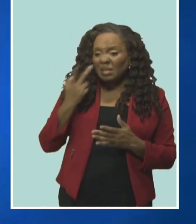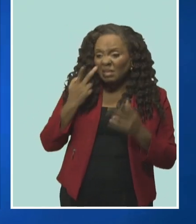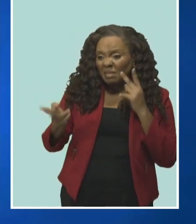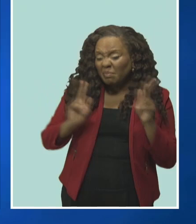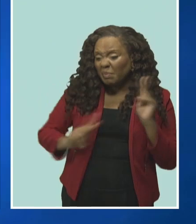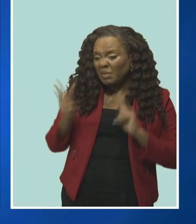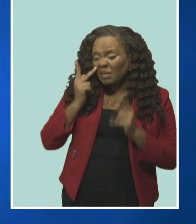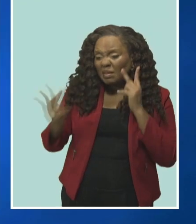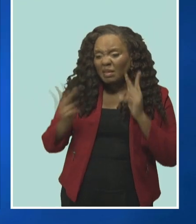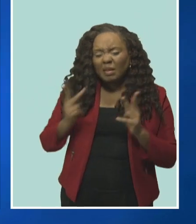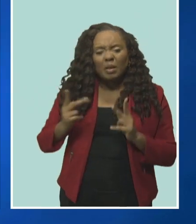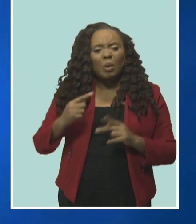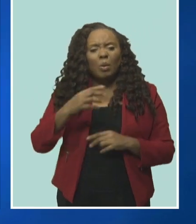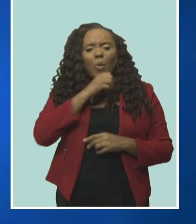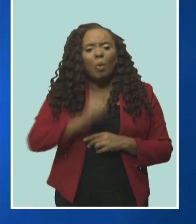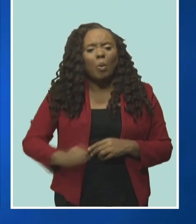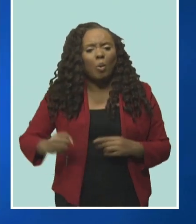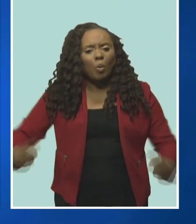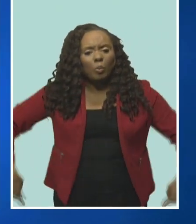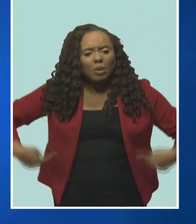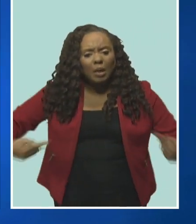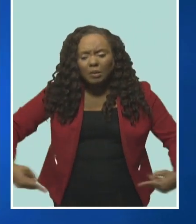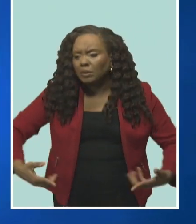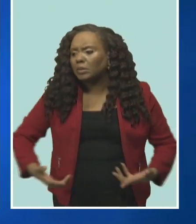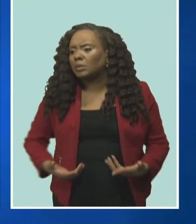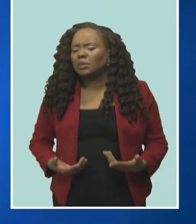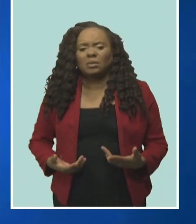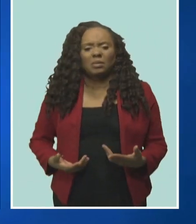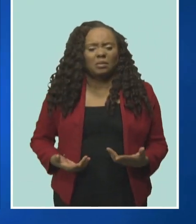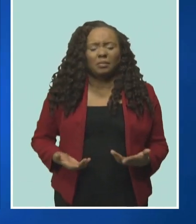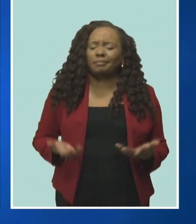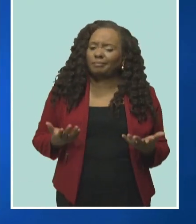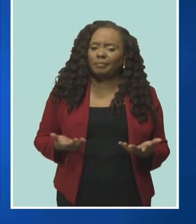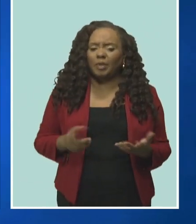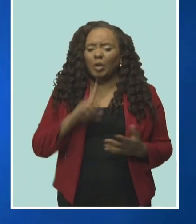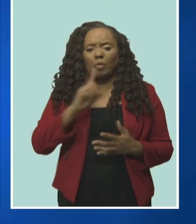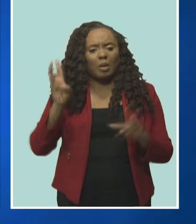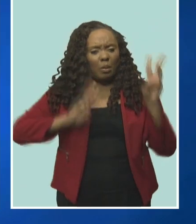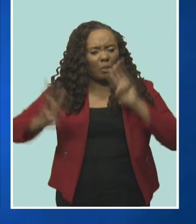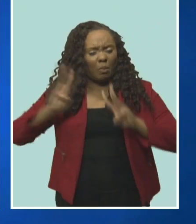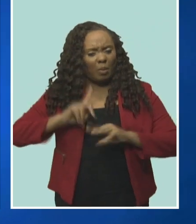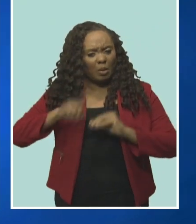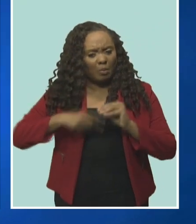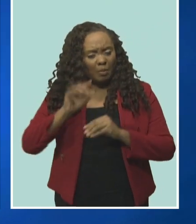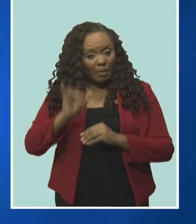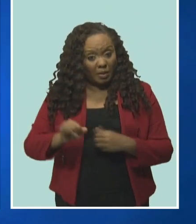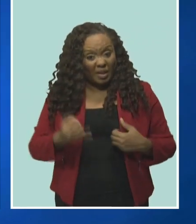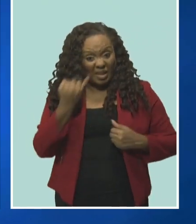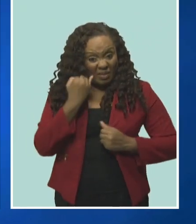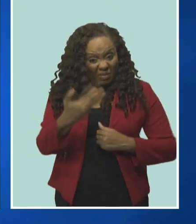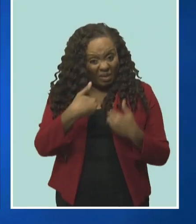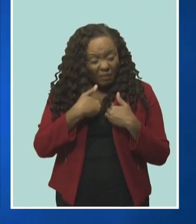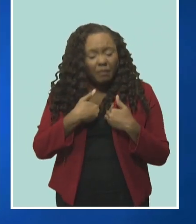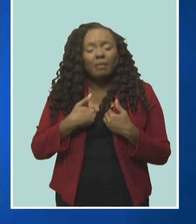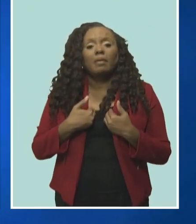in overgrown vegetation. These are the things that we're concerned about. And if you have them on your premises,